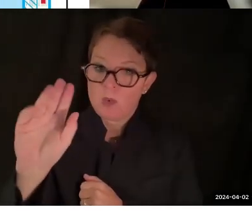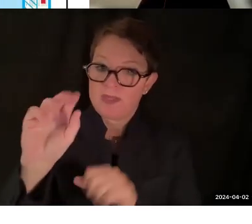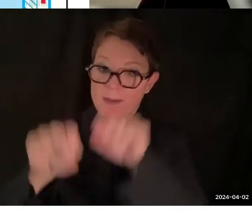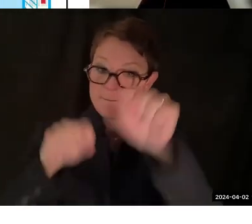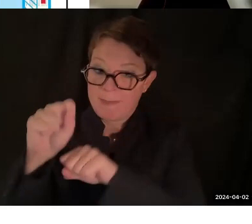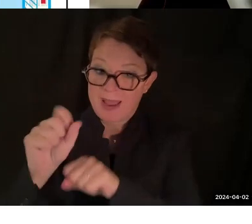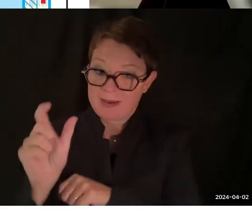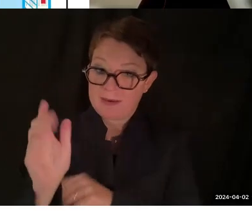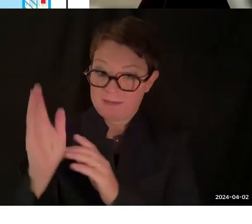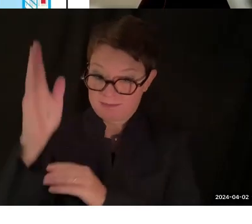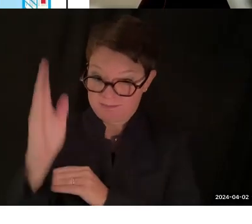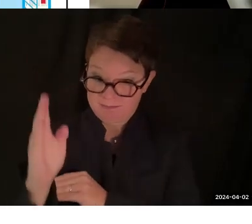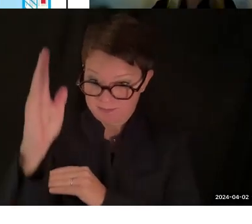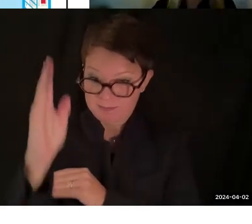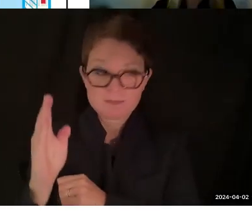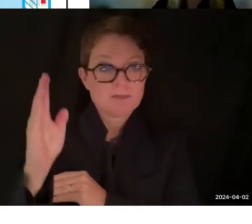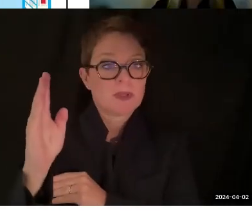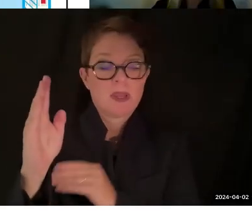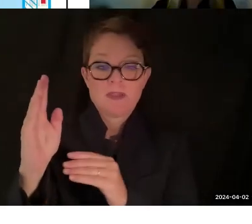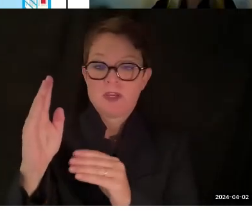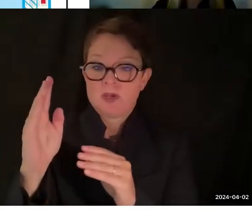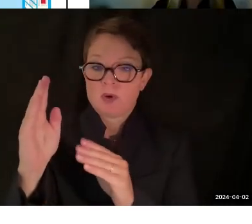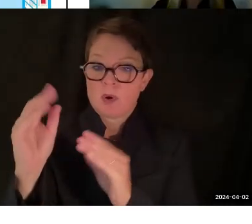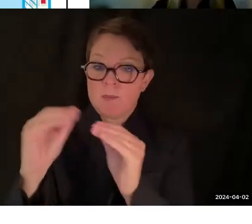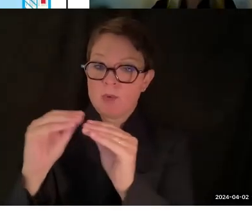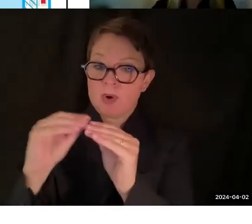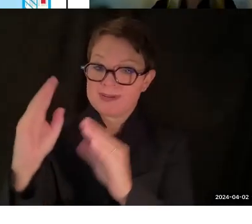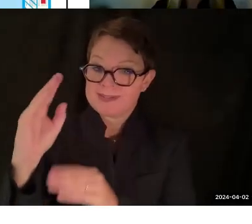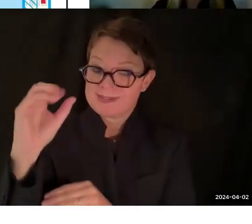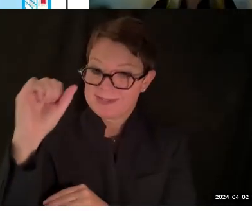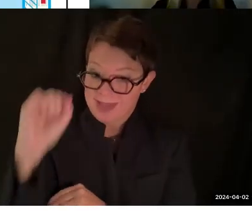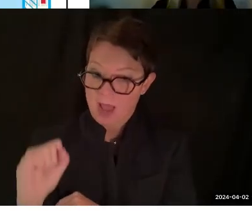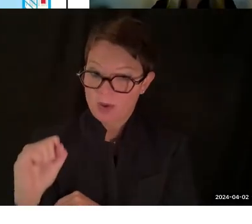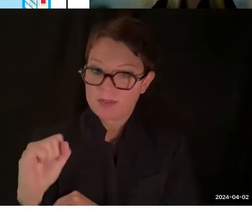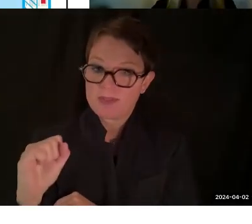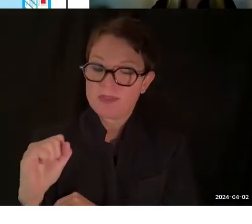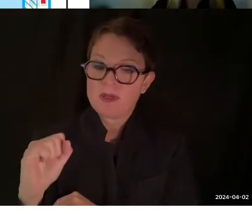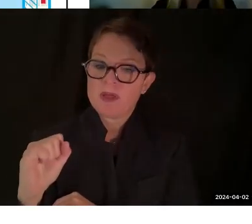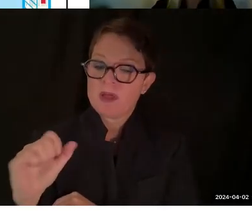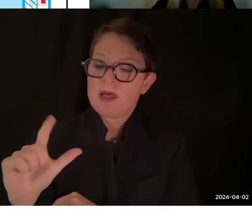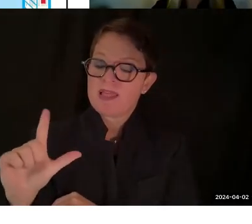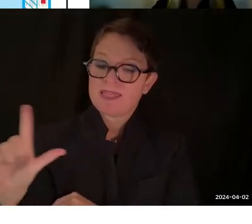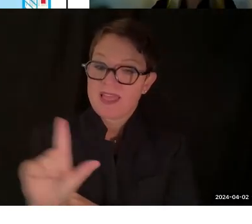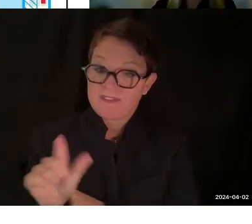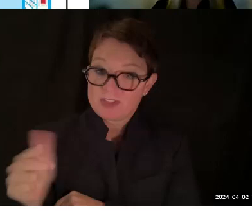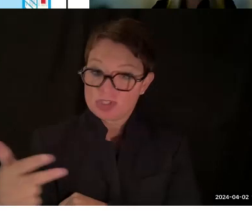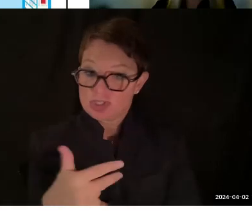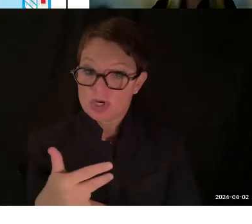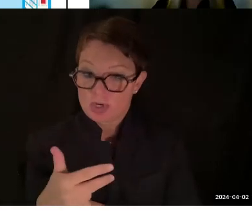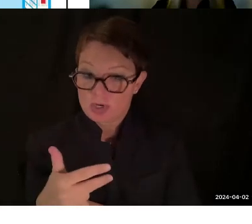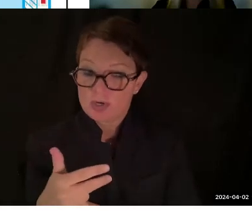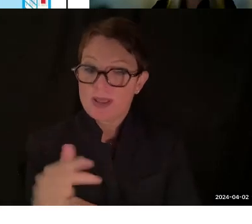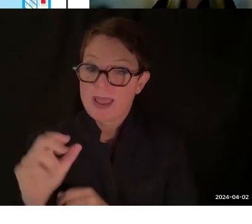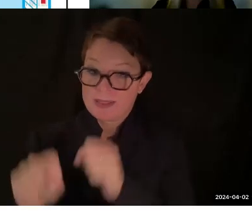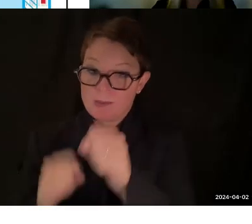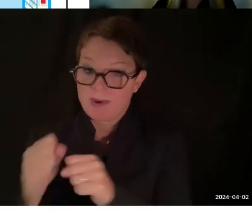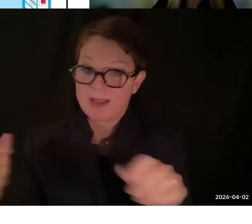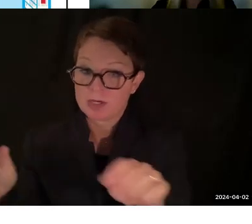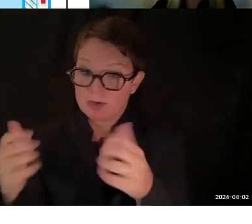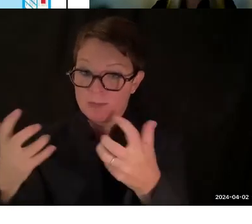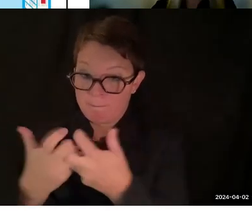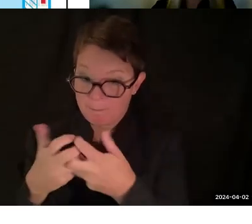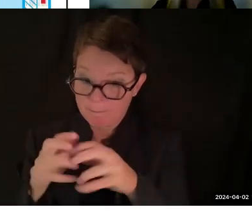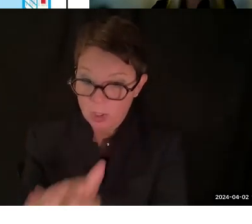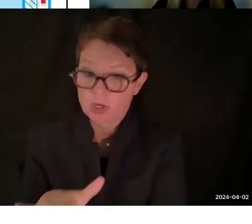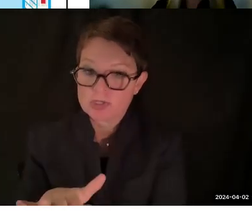lane. And then as you get further south, the bike lane merges with a left turn lane onto Market Street, a through